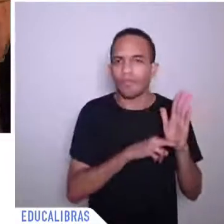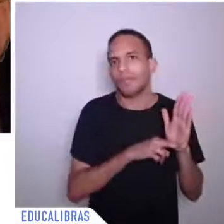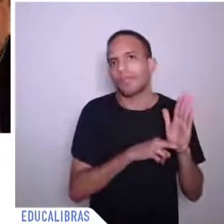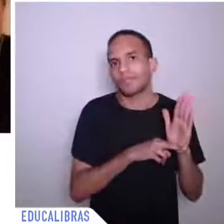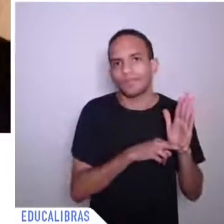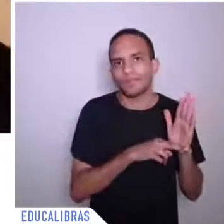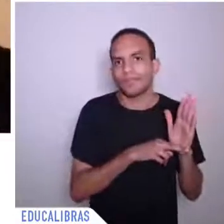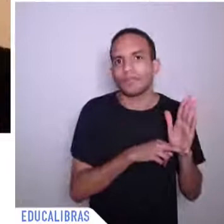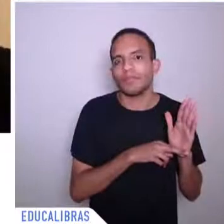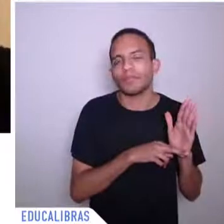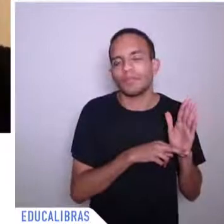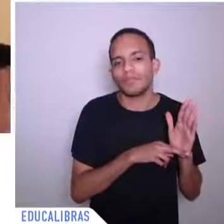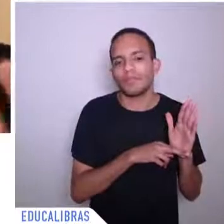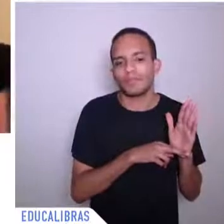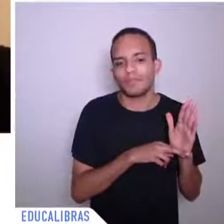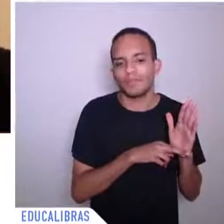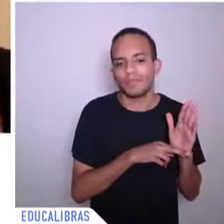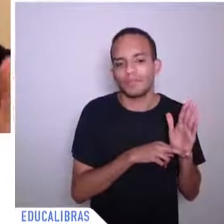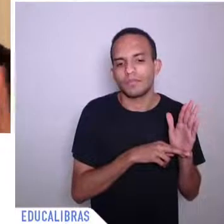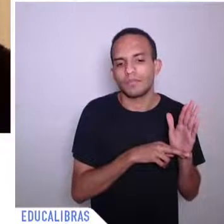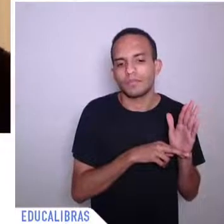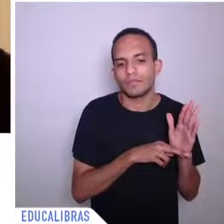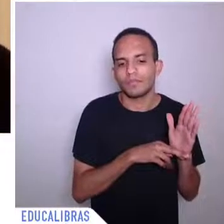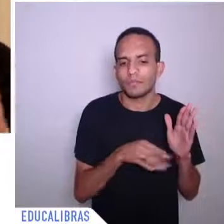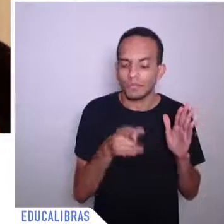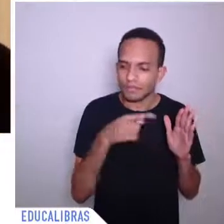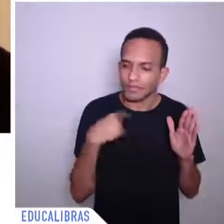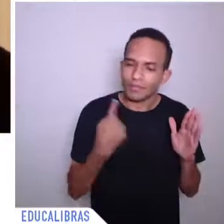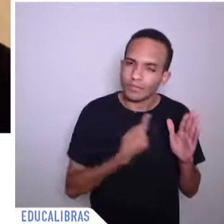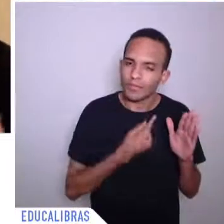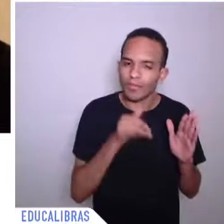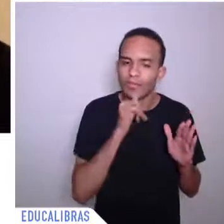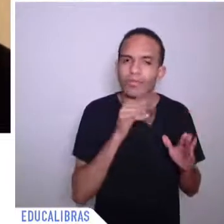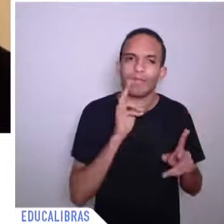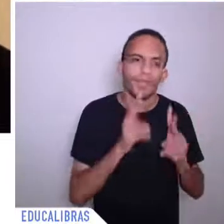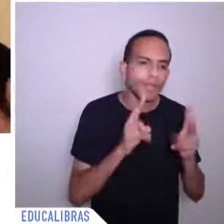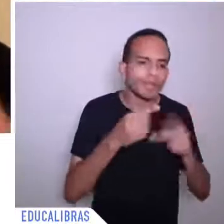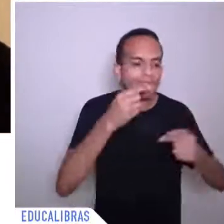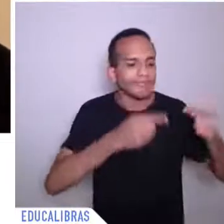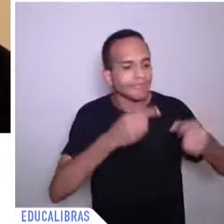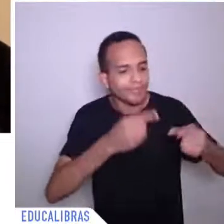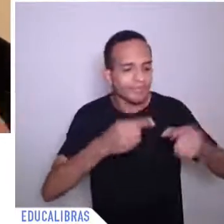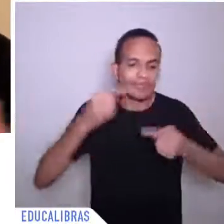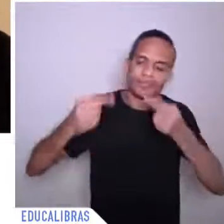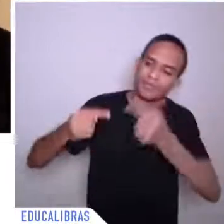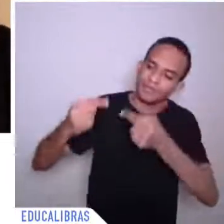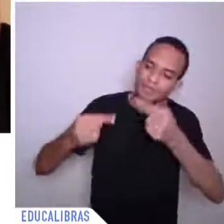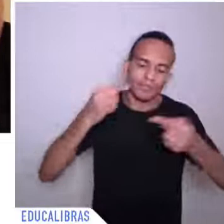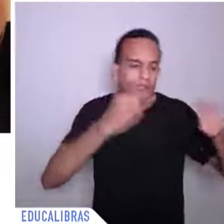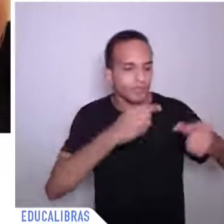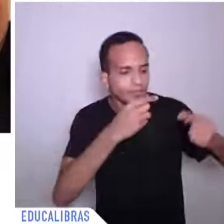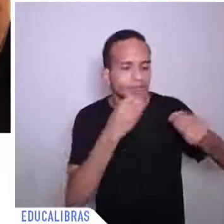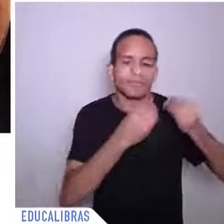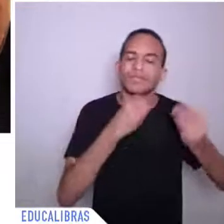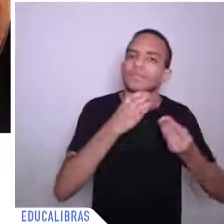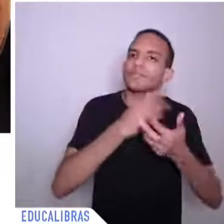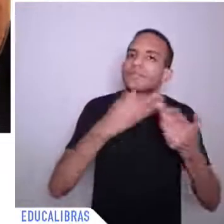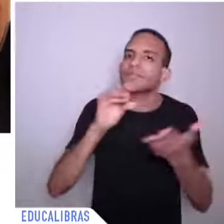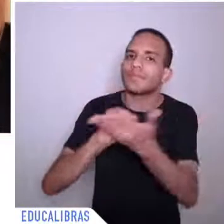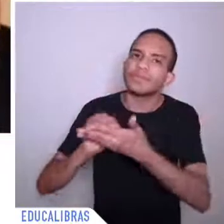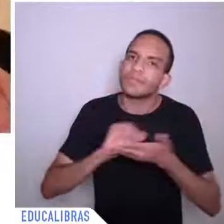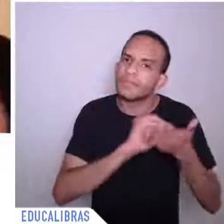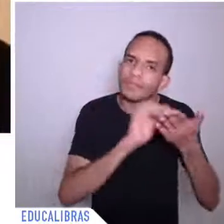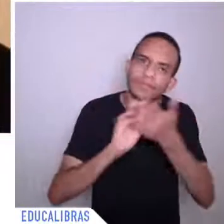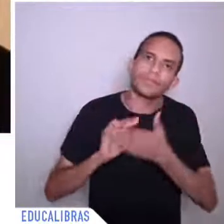reasonable. They are so insane that we are all the time in a